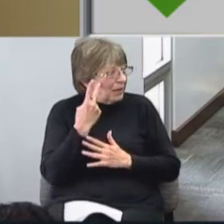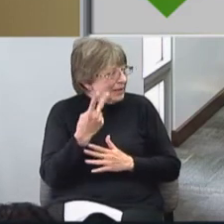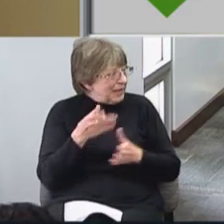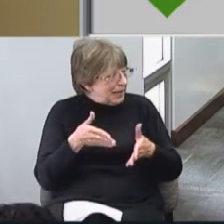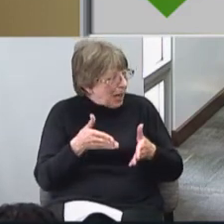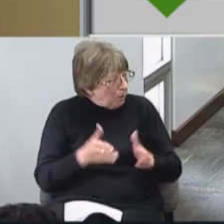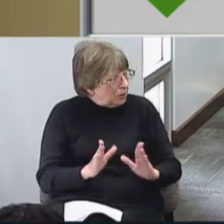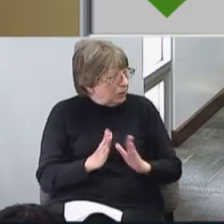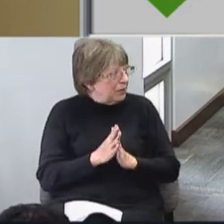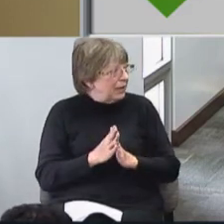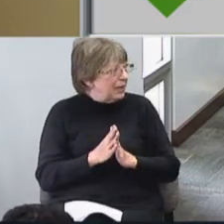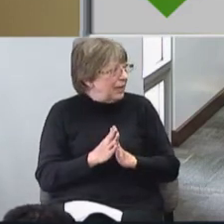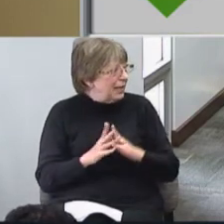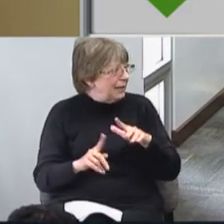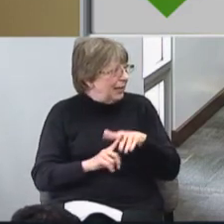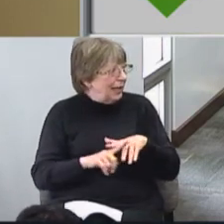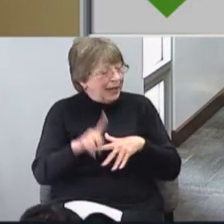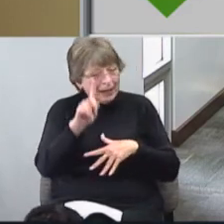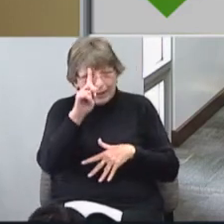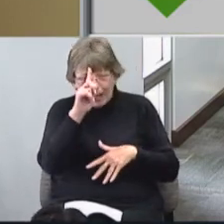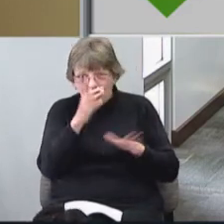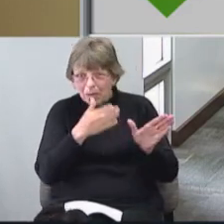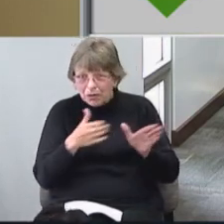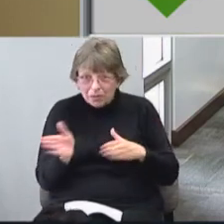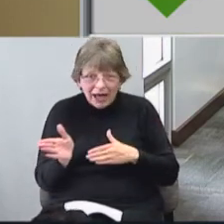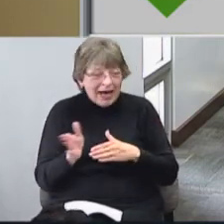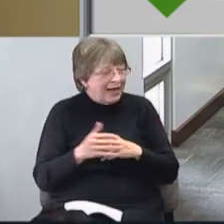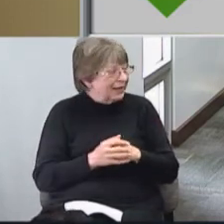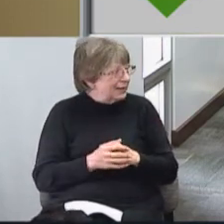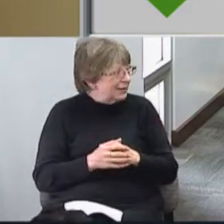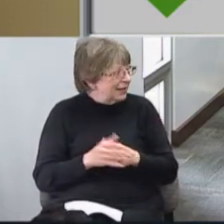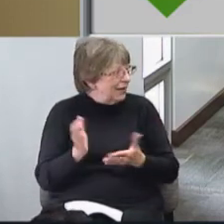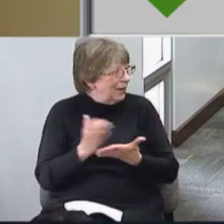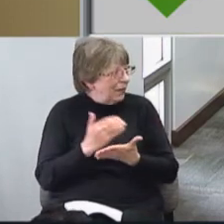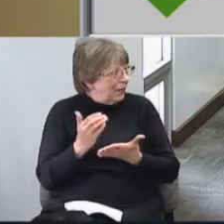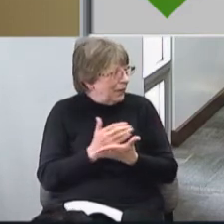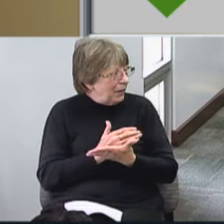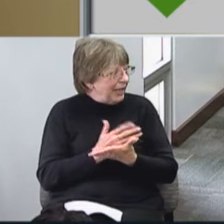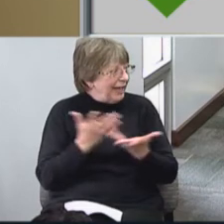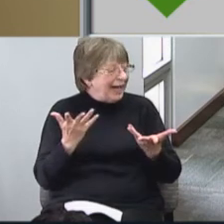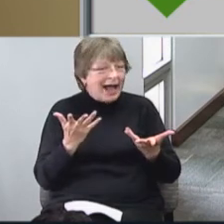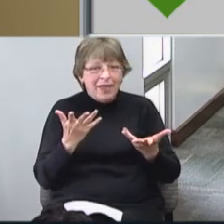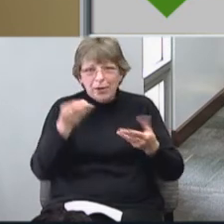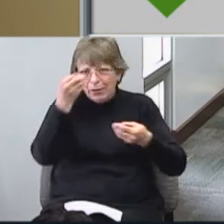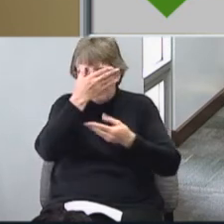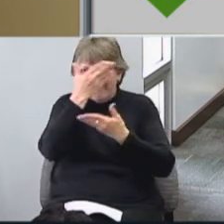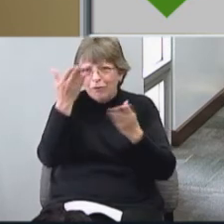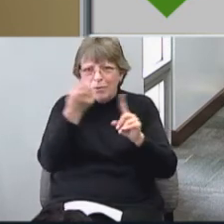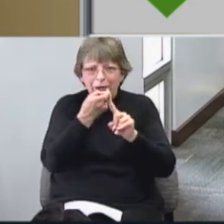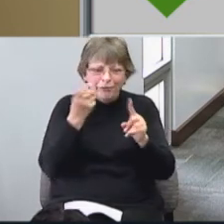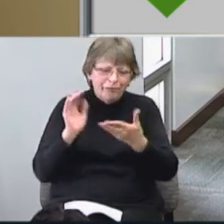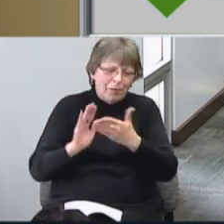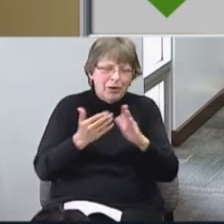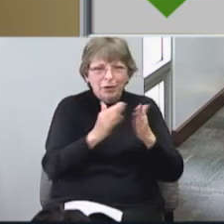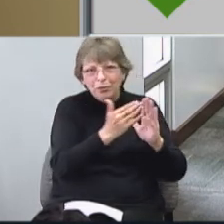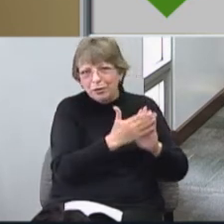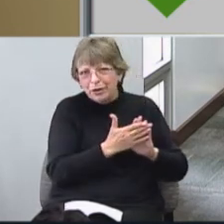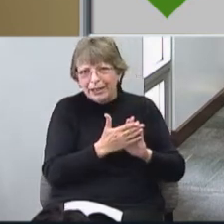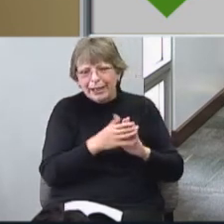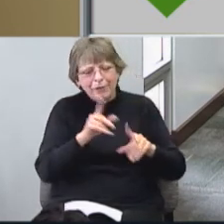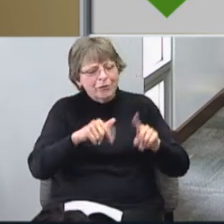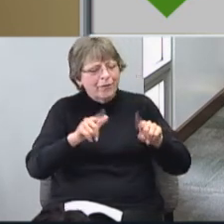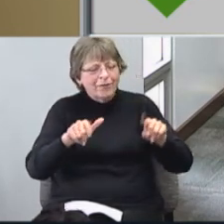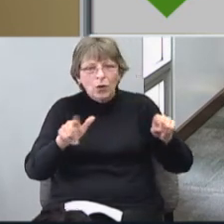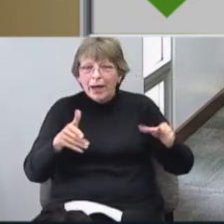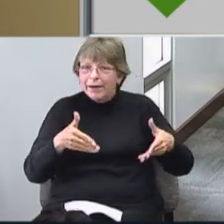opportunities, come up with the project plans. We gather community input. There's a lot of different ways